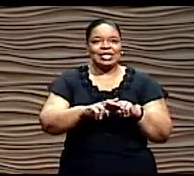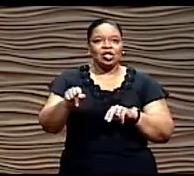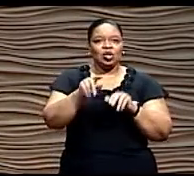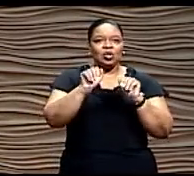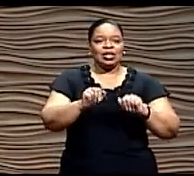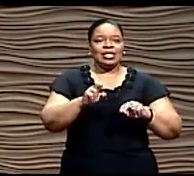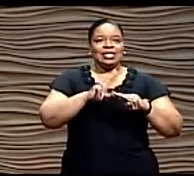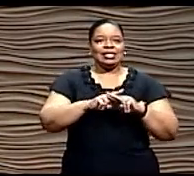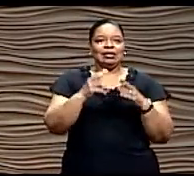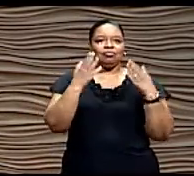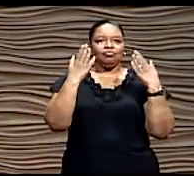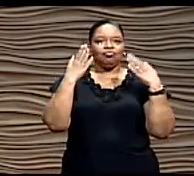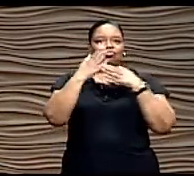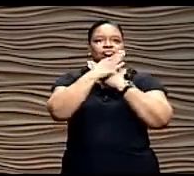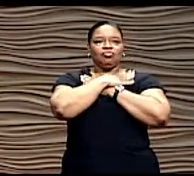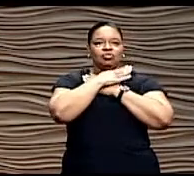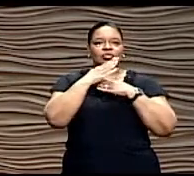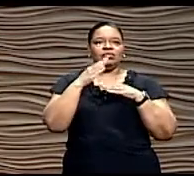sit back at home.